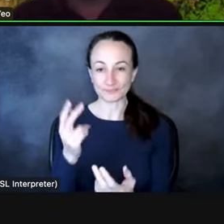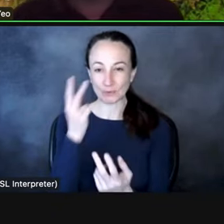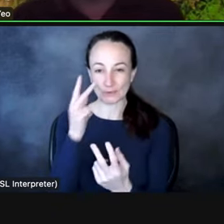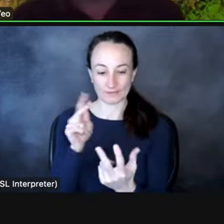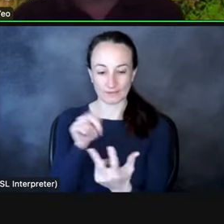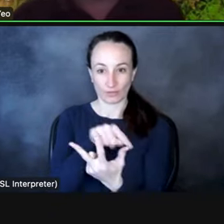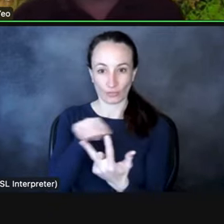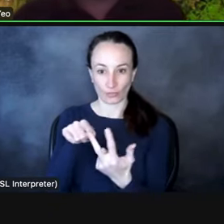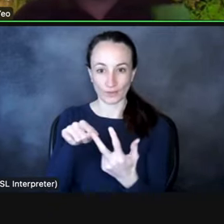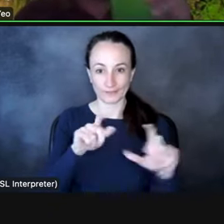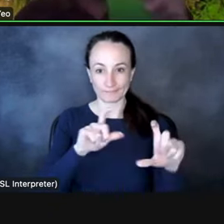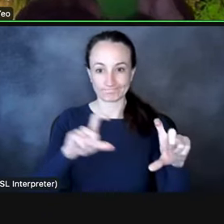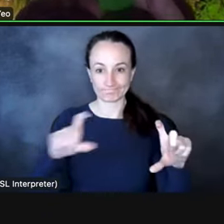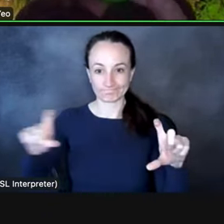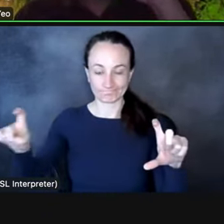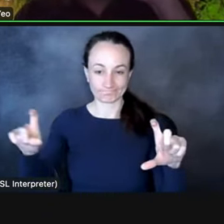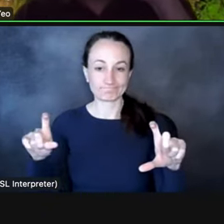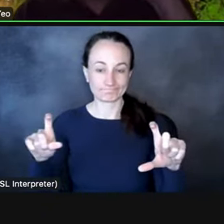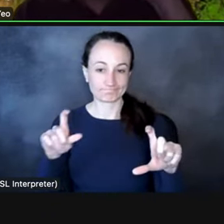part.